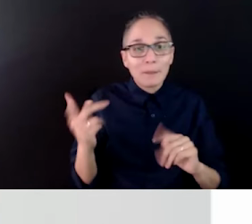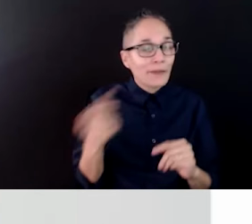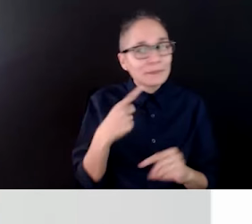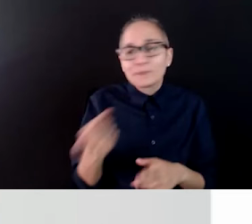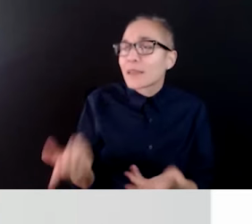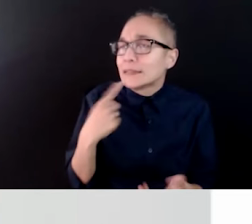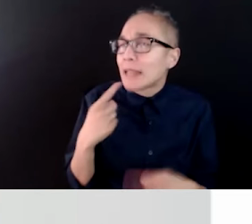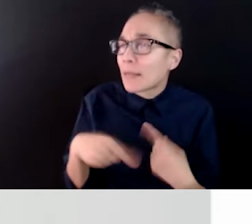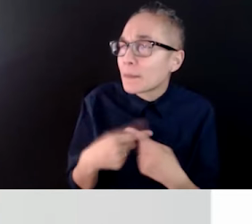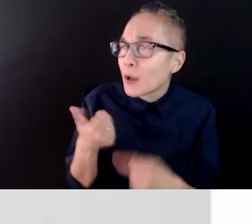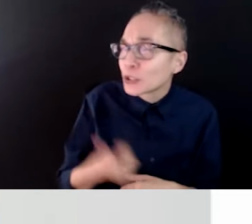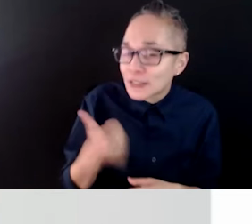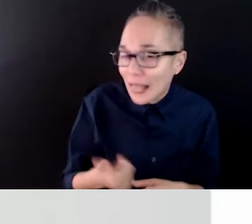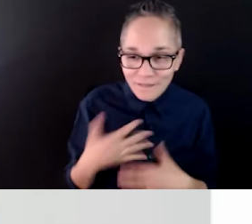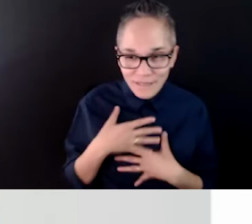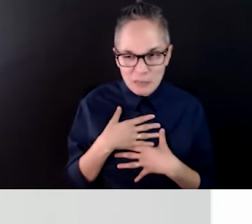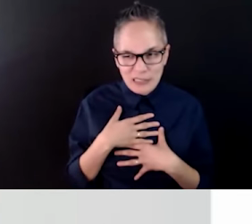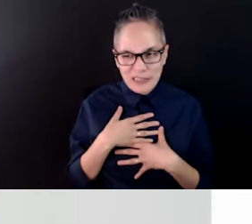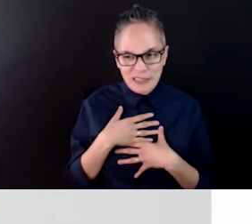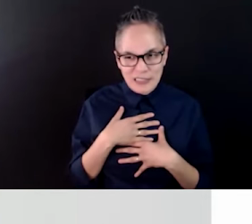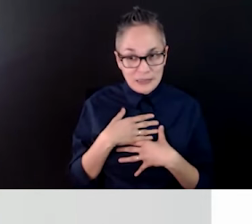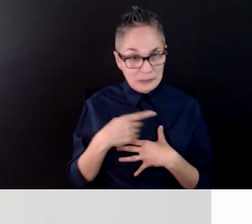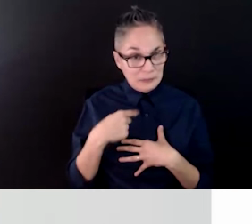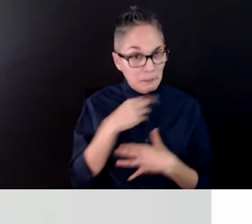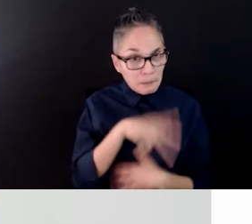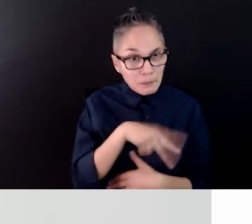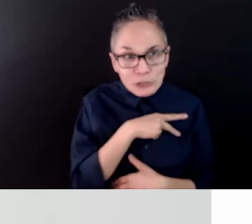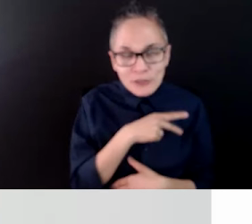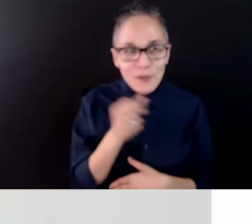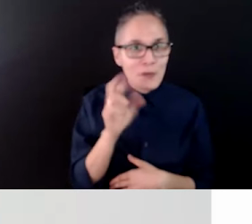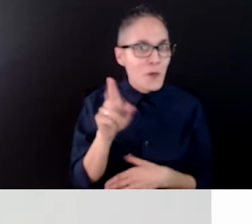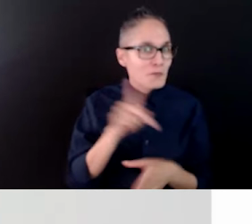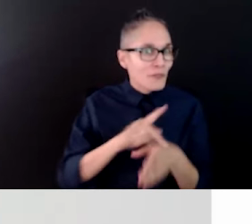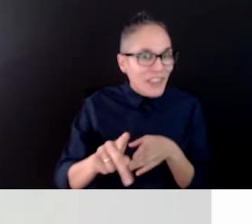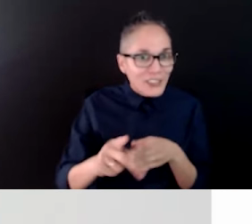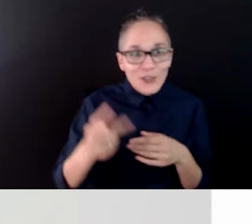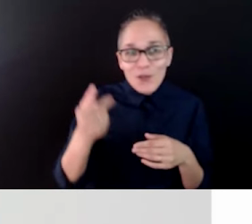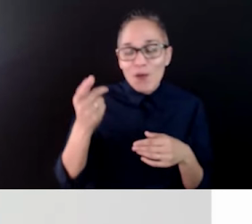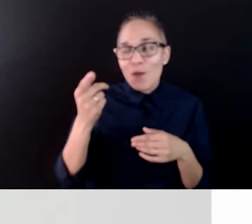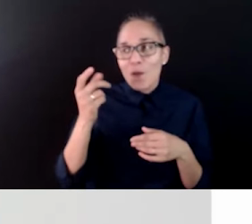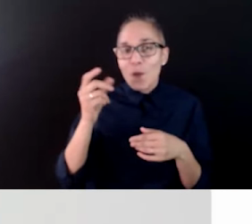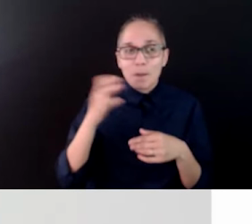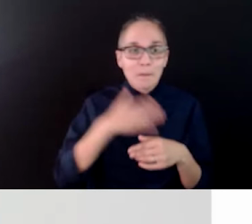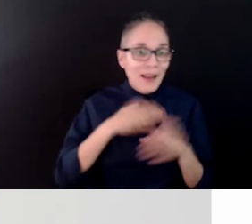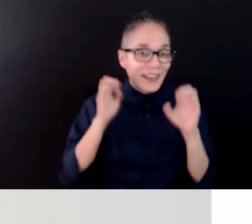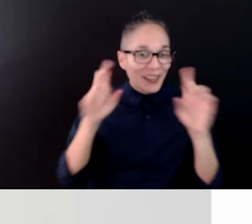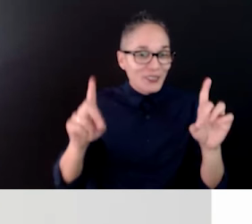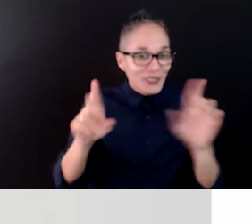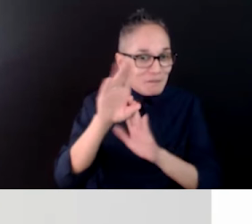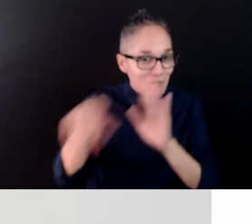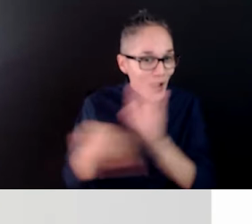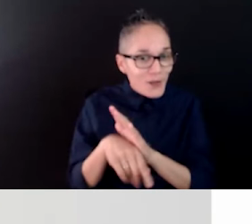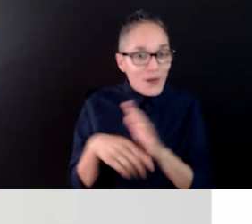little bit about yourself. I'm just like, does that mean like personally? Does that mean, educationally, professionally?